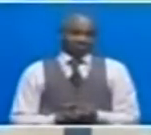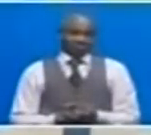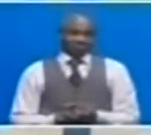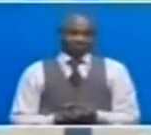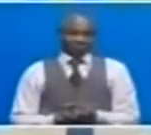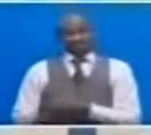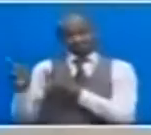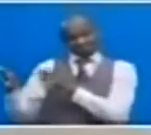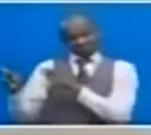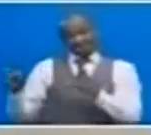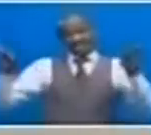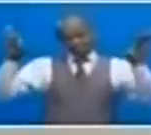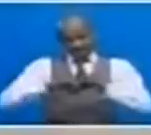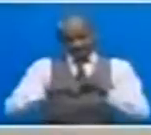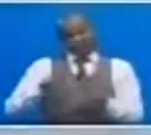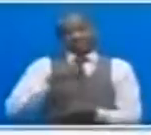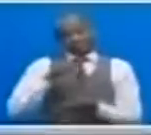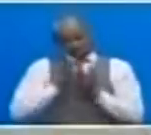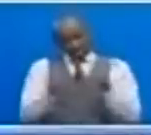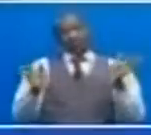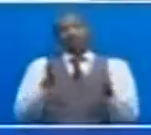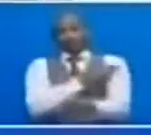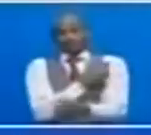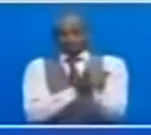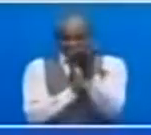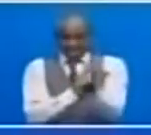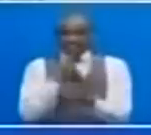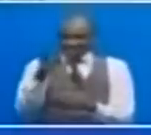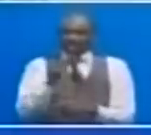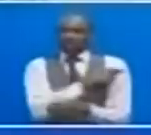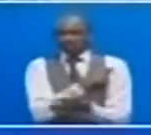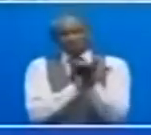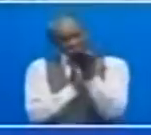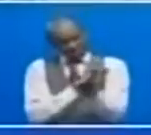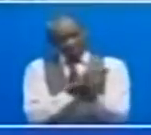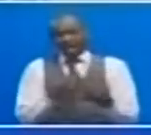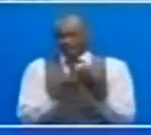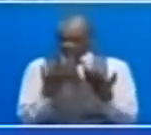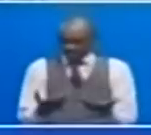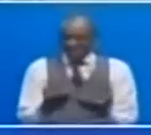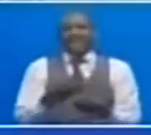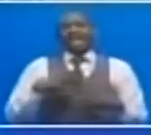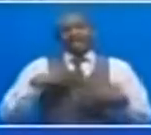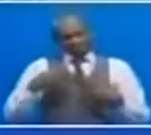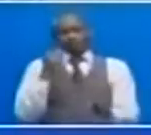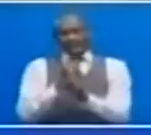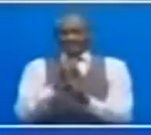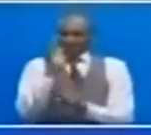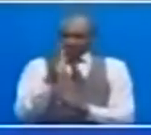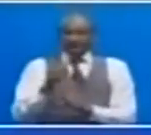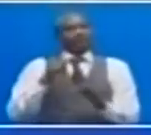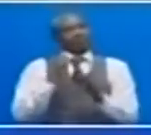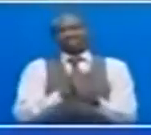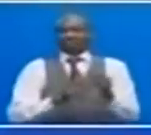This is Rift Valley Provincial General Hospital, one of the hospitals whose health workers have downed their